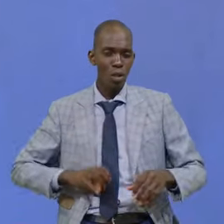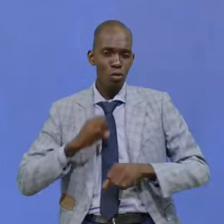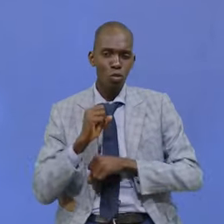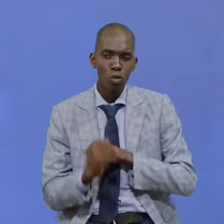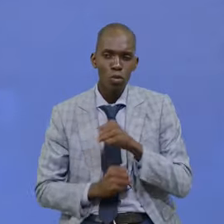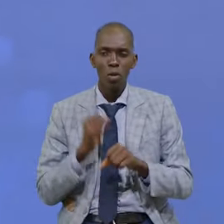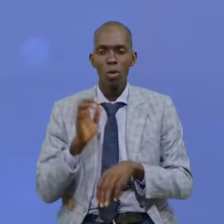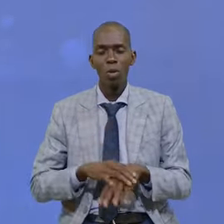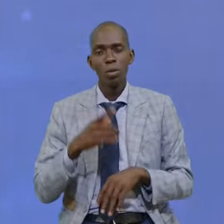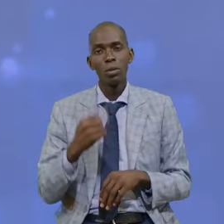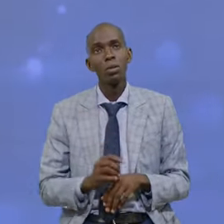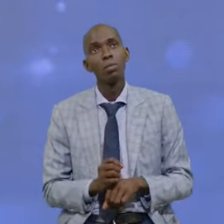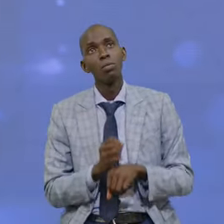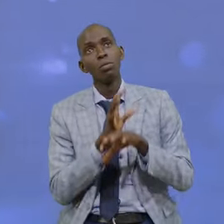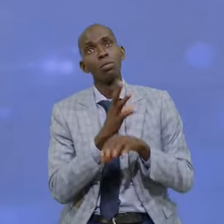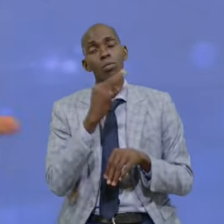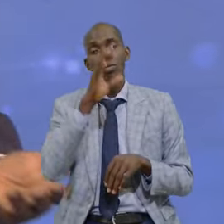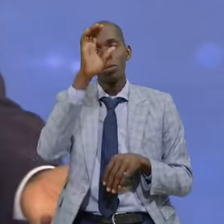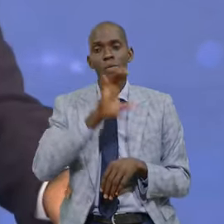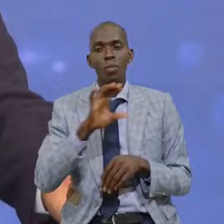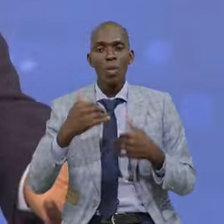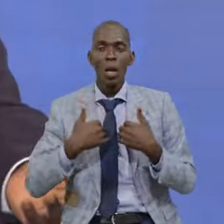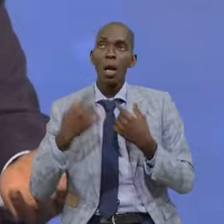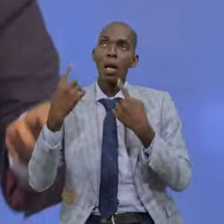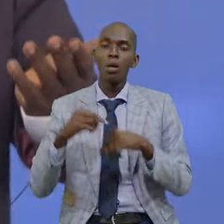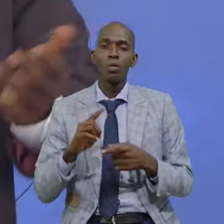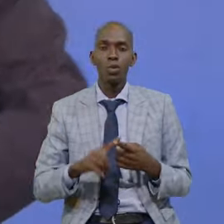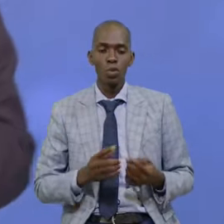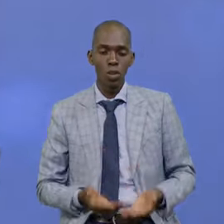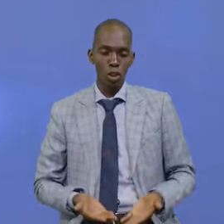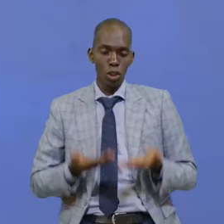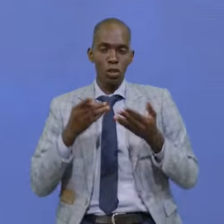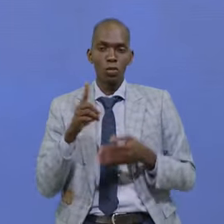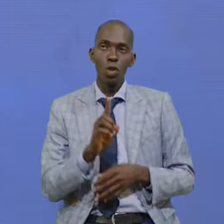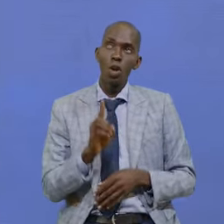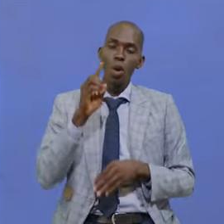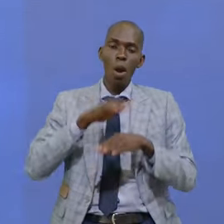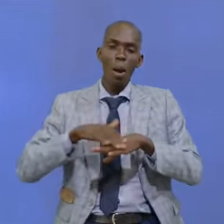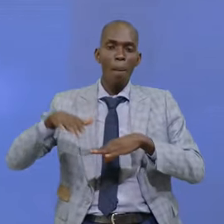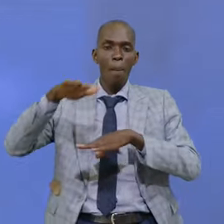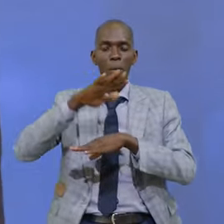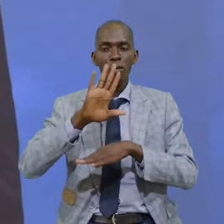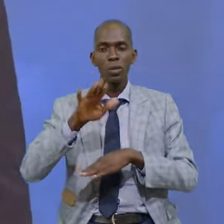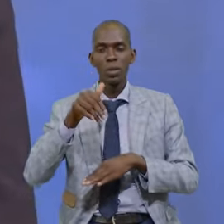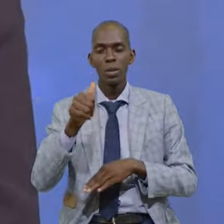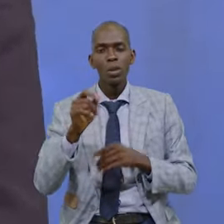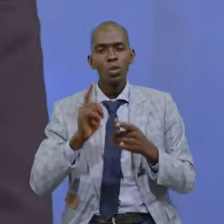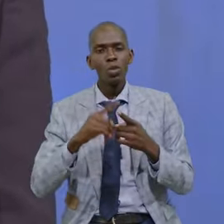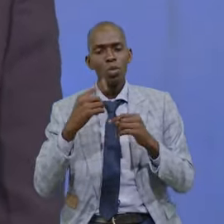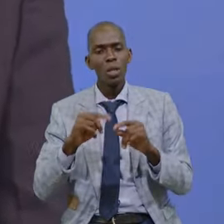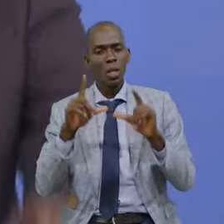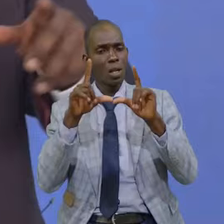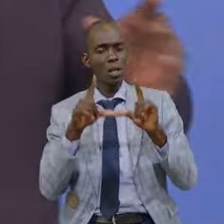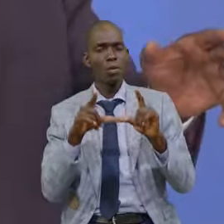Calvary, has come to lift you up above yourself to the level you can